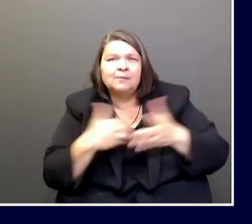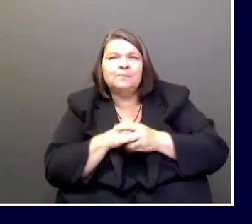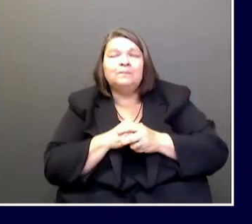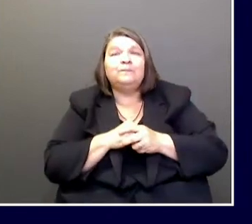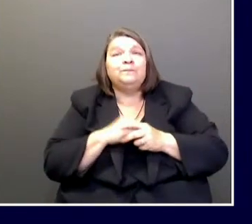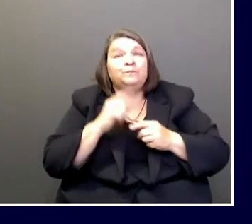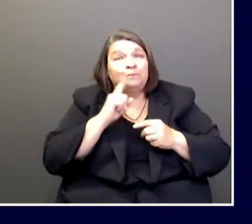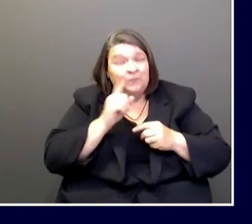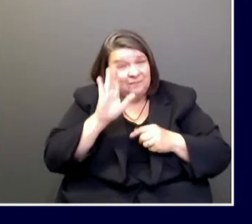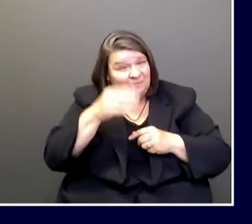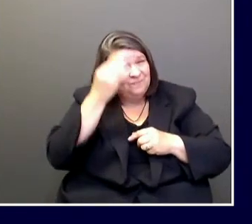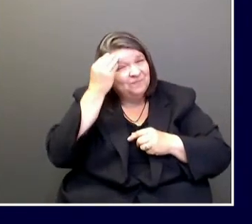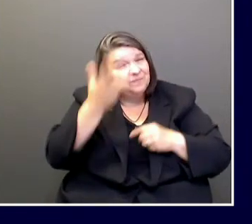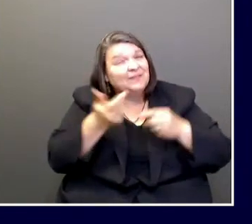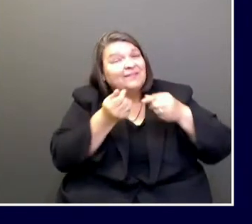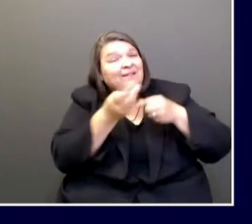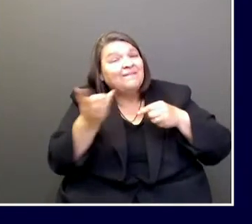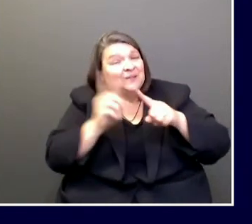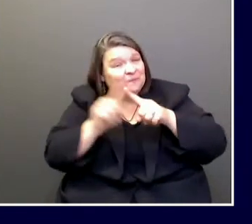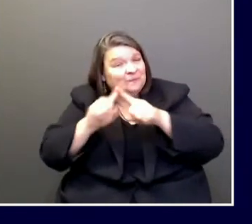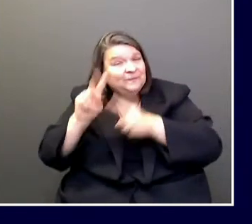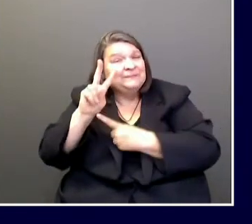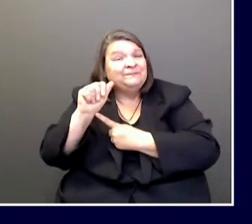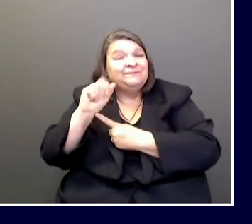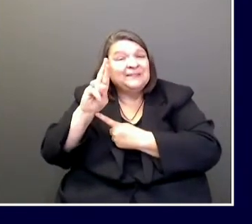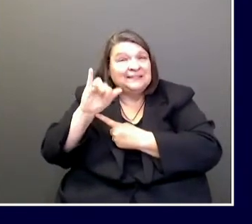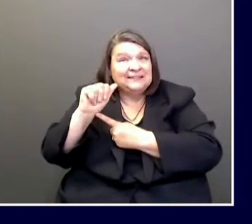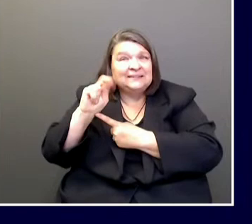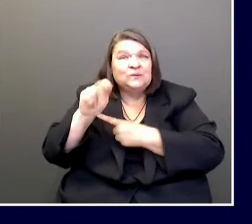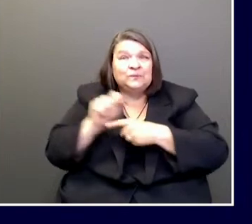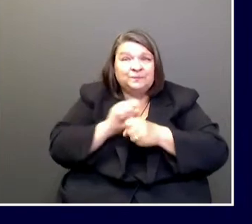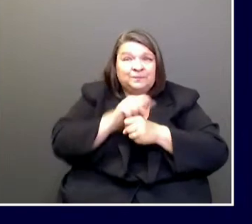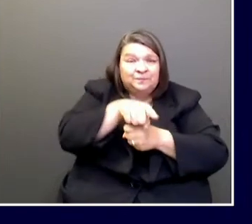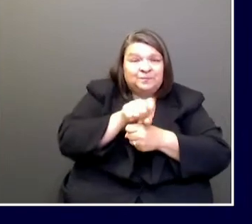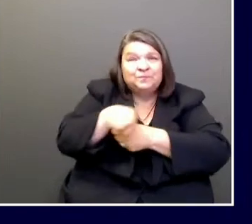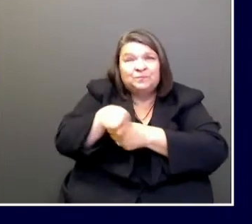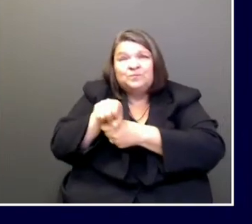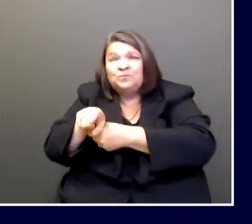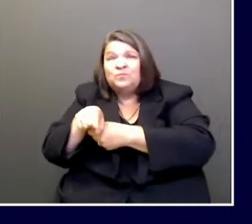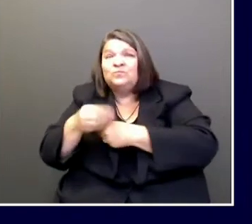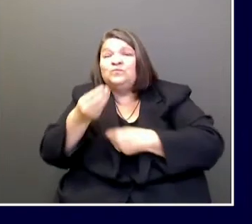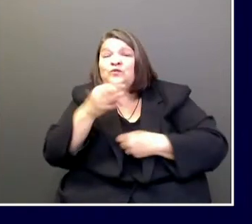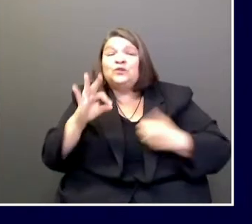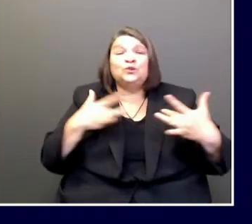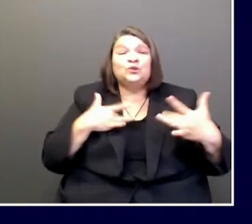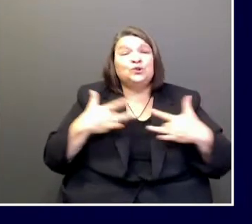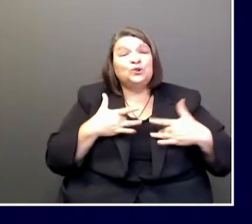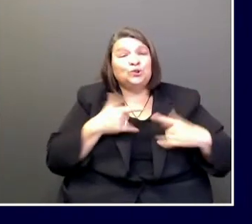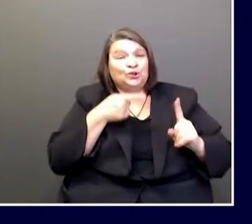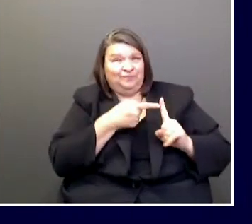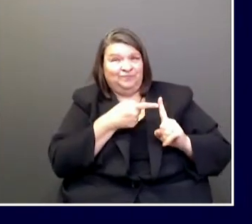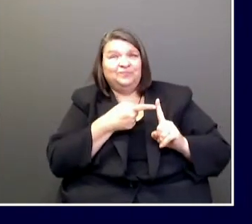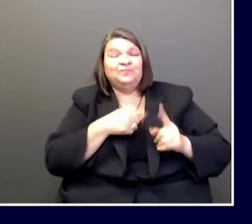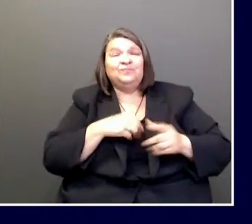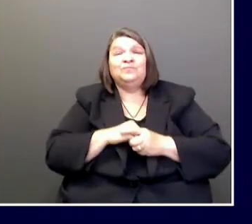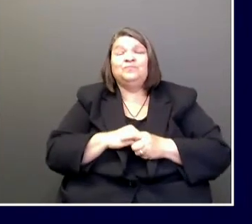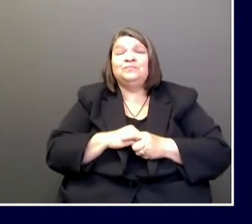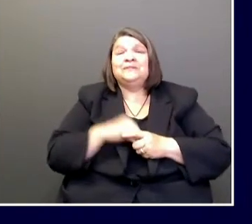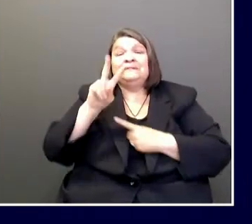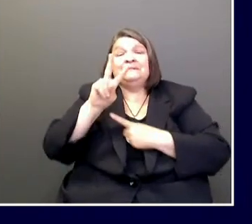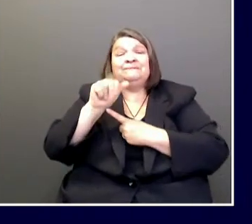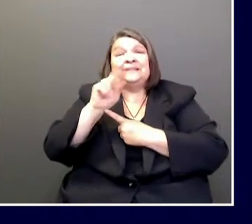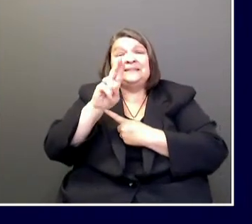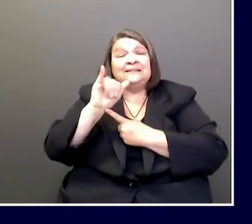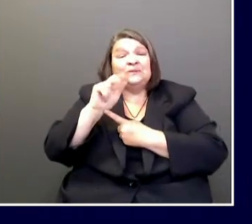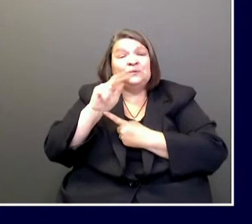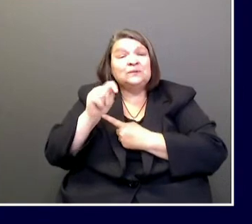some are called variants of concern, some are called variants of interest. They now have a succession of Greek letters by them. But the one that